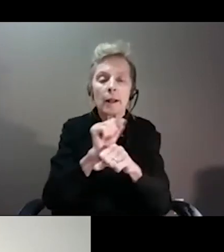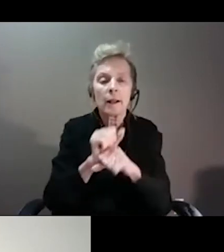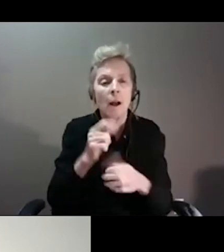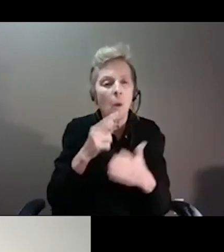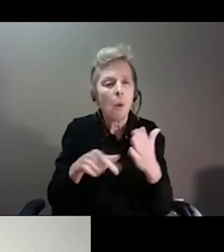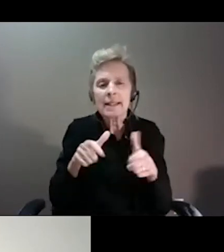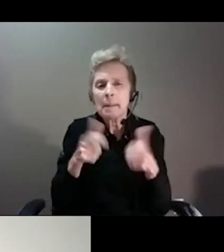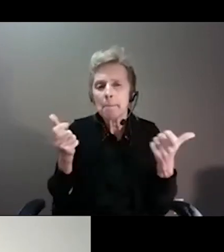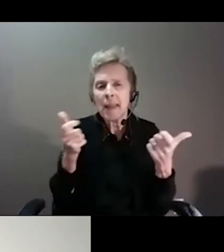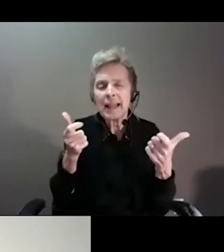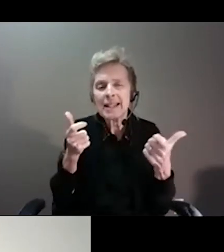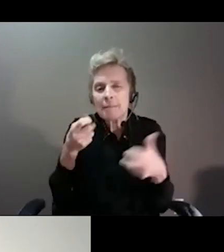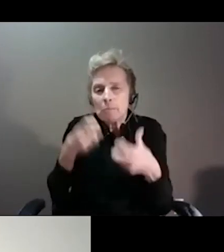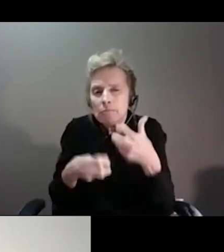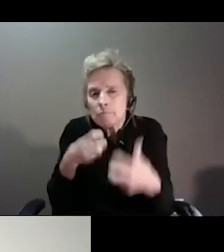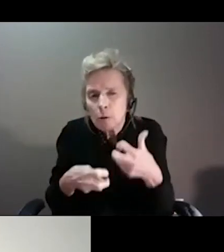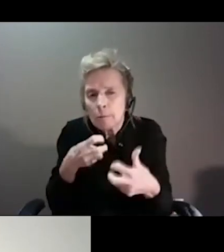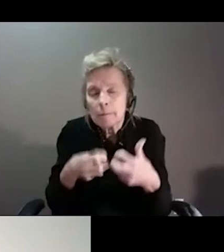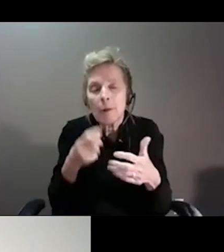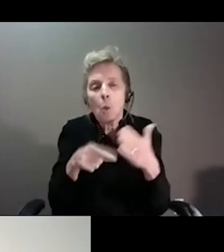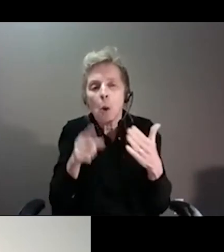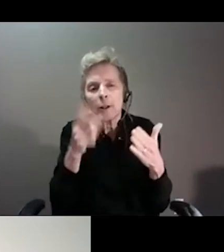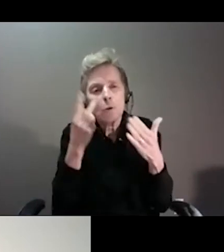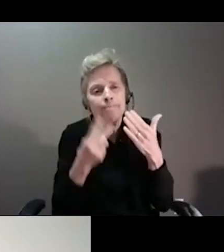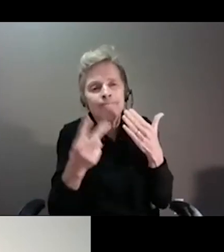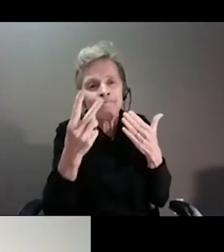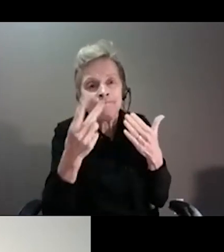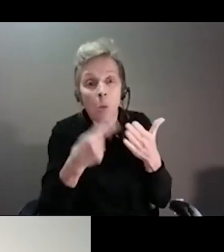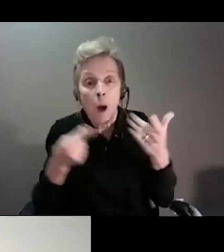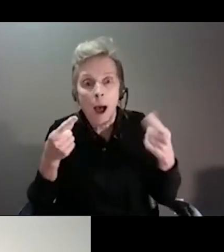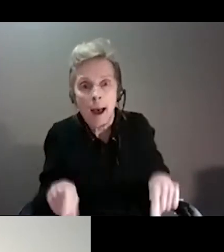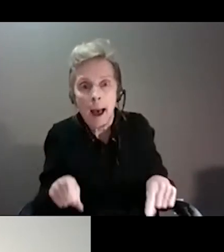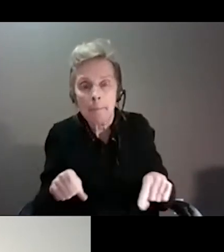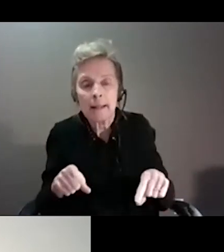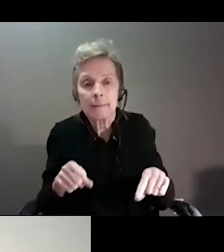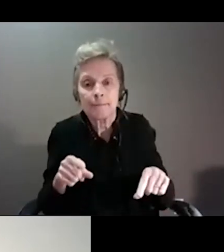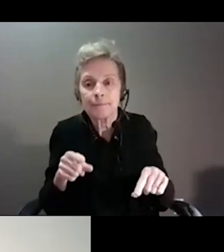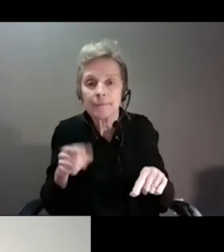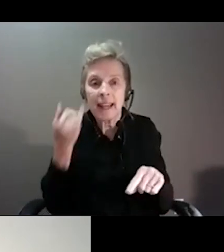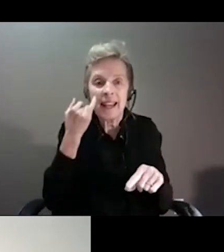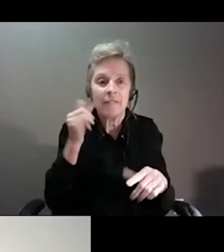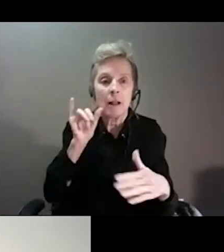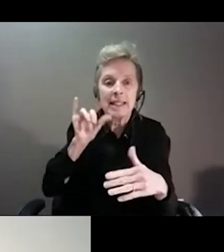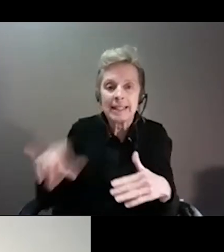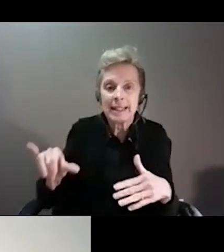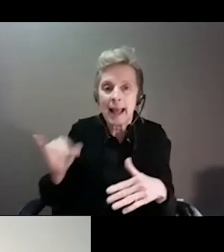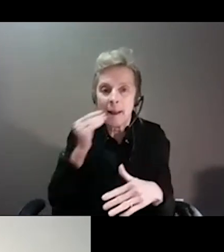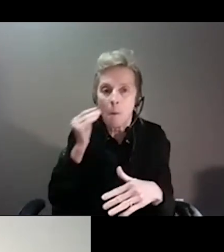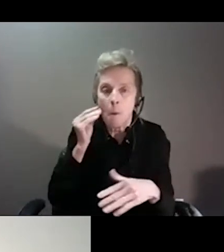technologies? What might be some of the unanticipated consequences of working from home